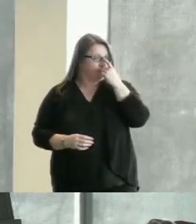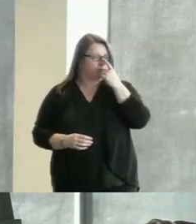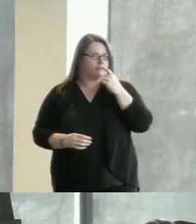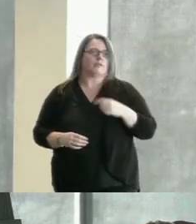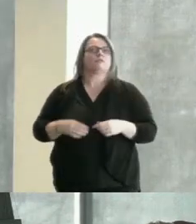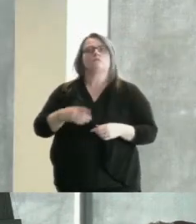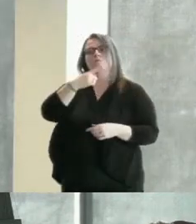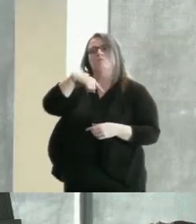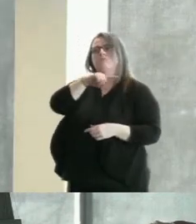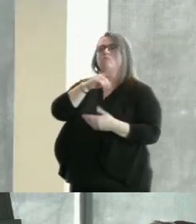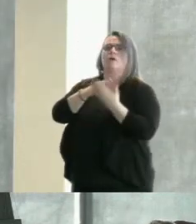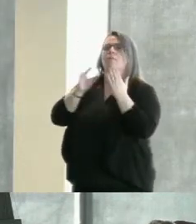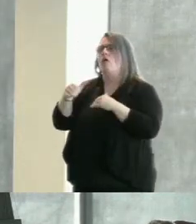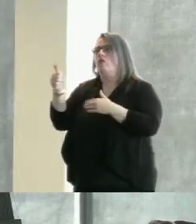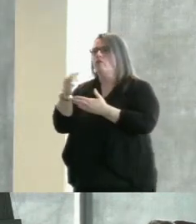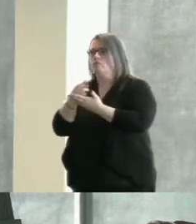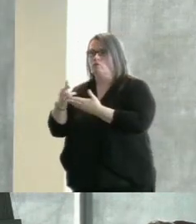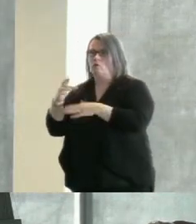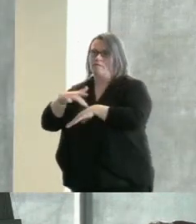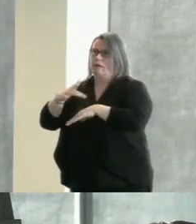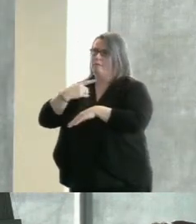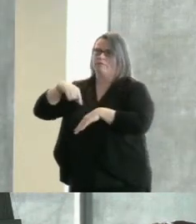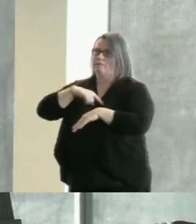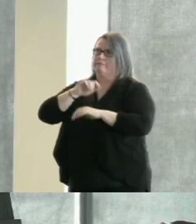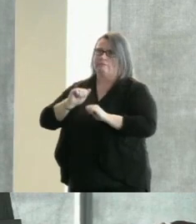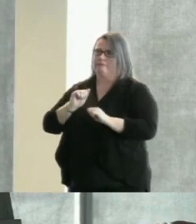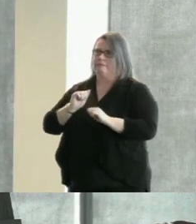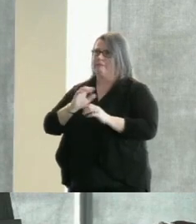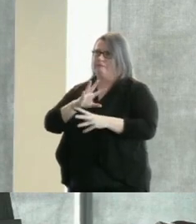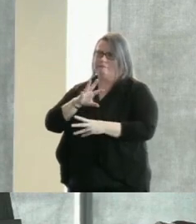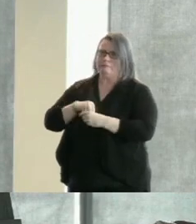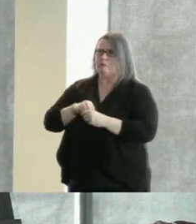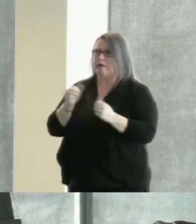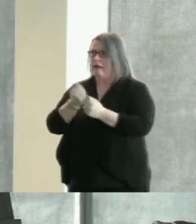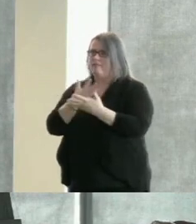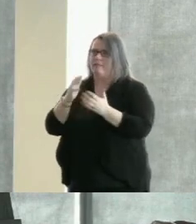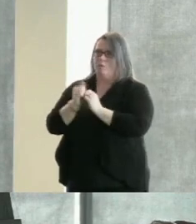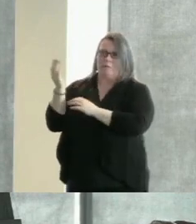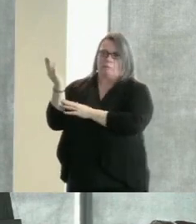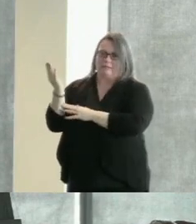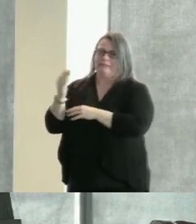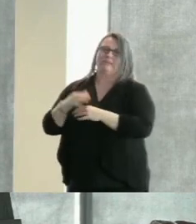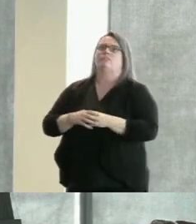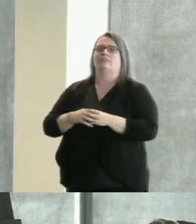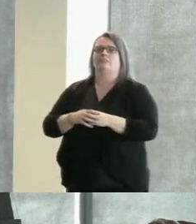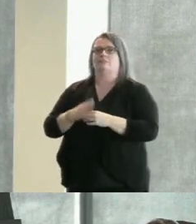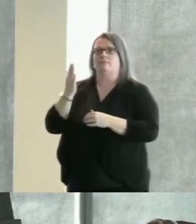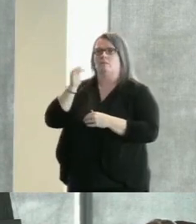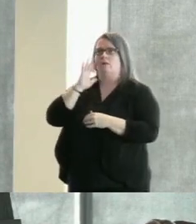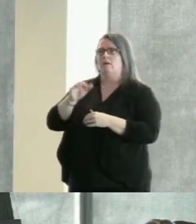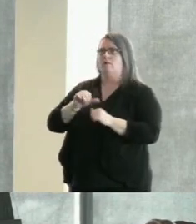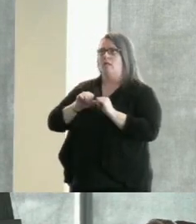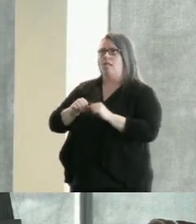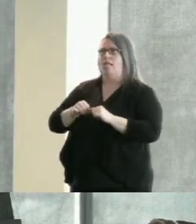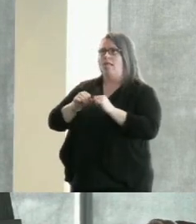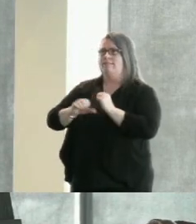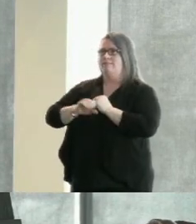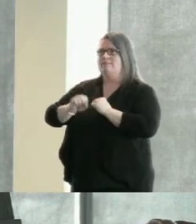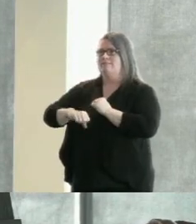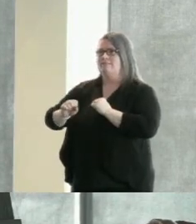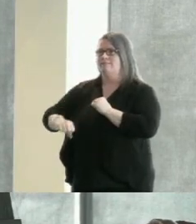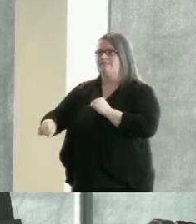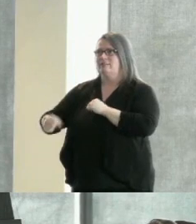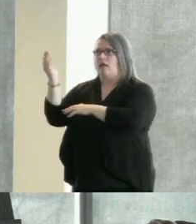So these are just some other resources because we couldn't fit it all in our presentation because we'd be here forever and ever. I think Molly and I